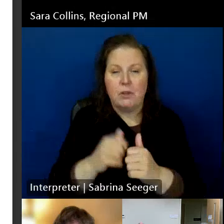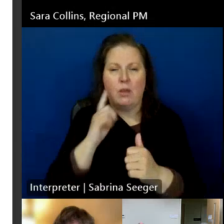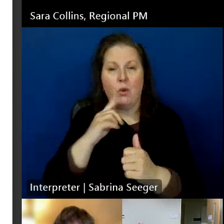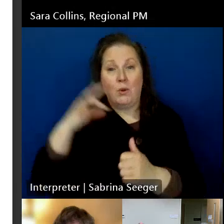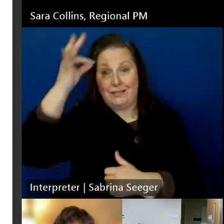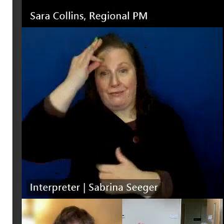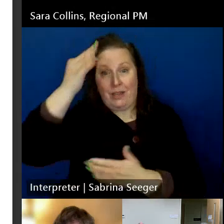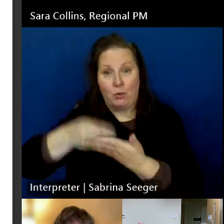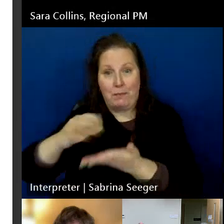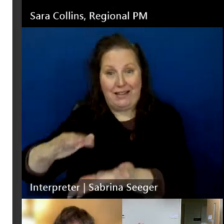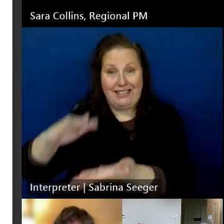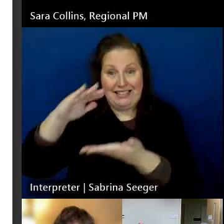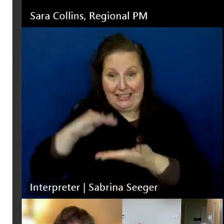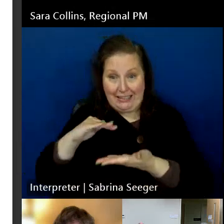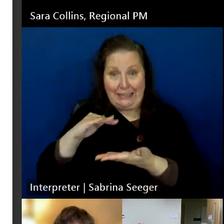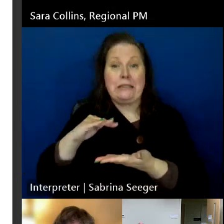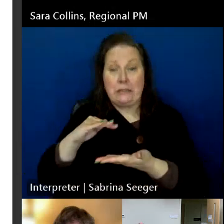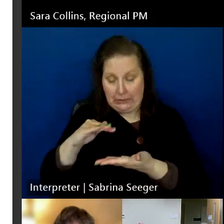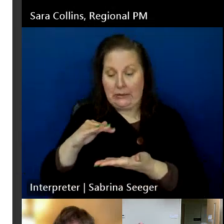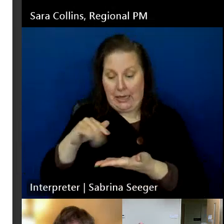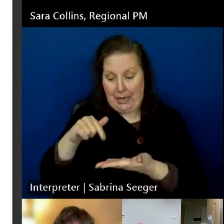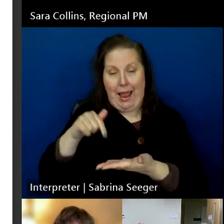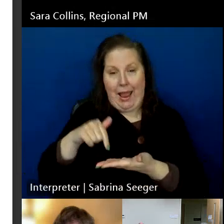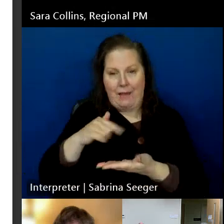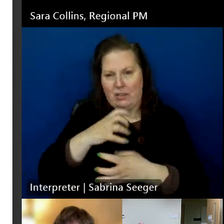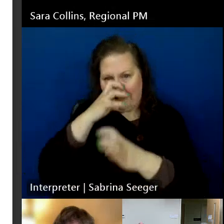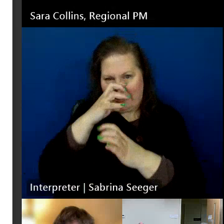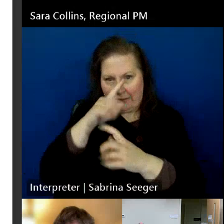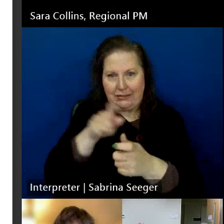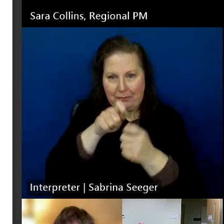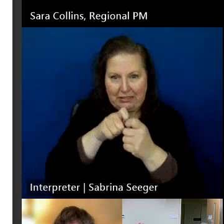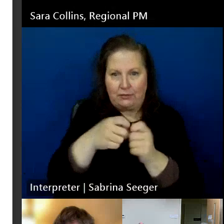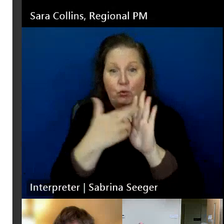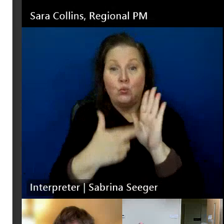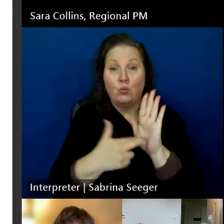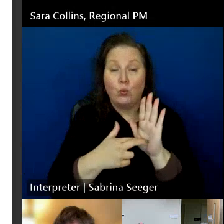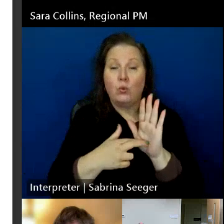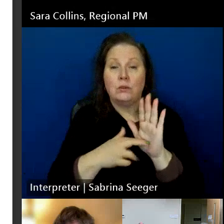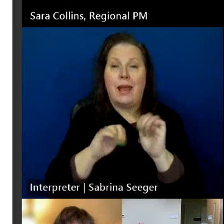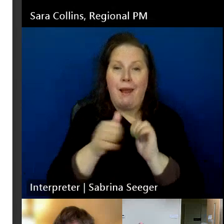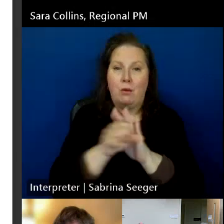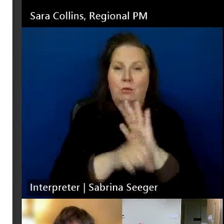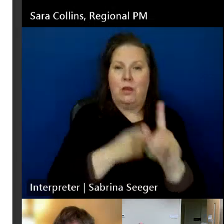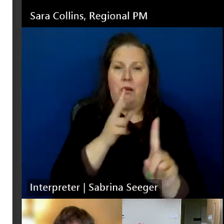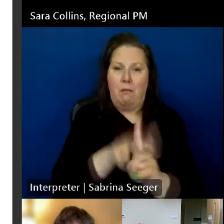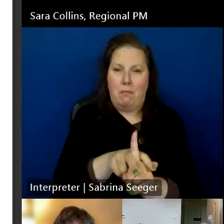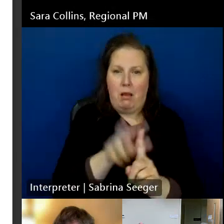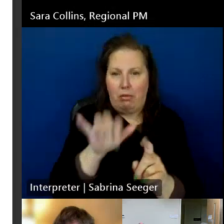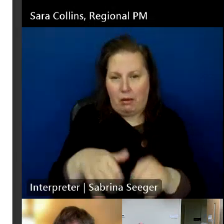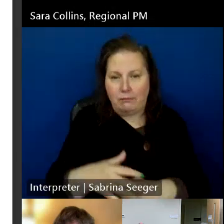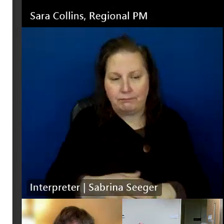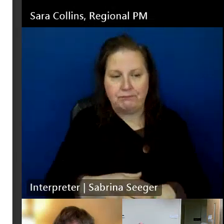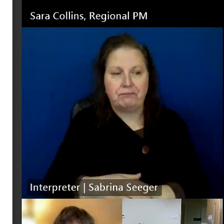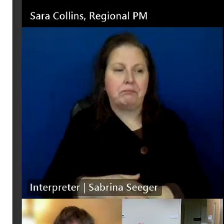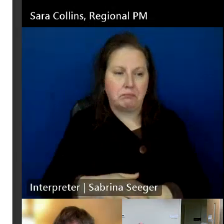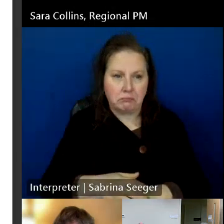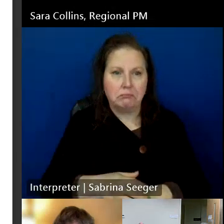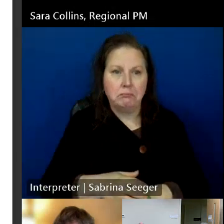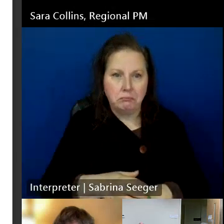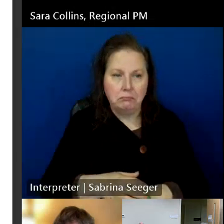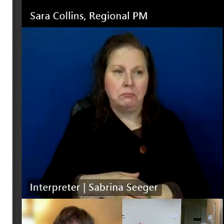resources come with very strict and prescribed rules about how the state can use them. And so,